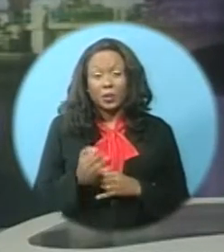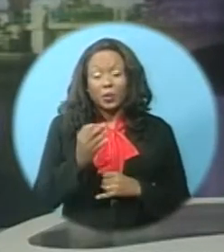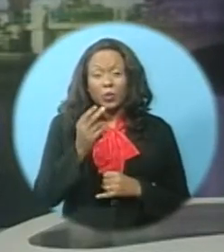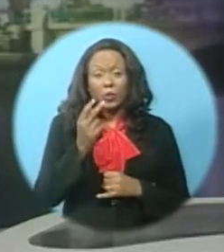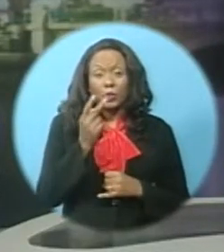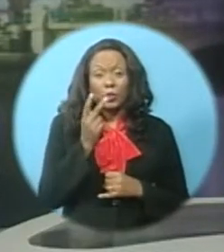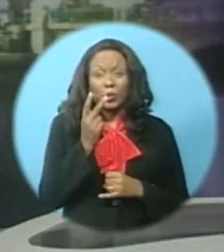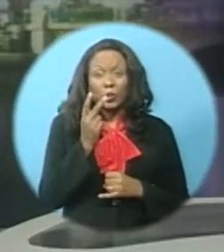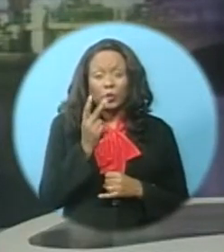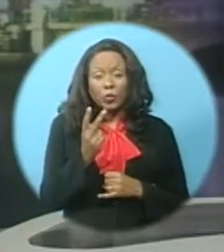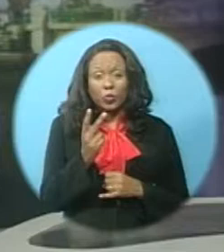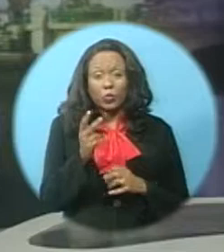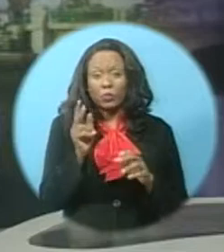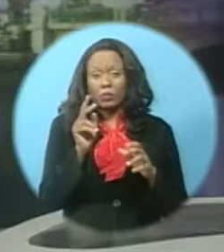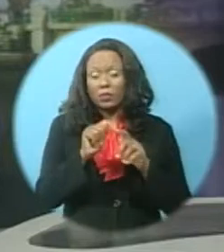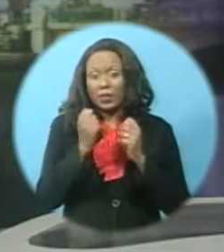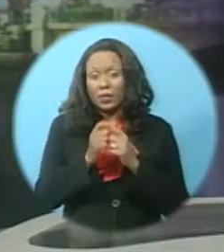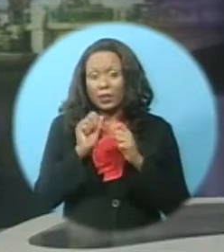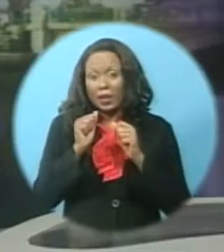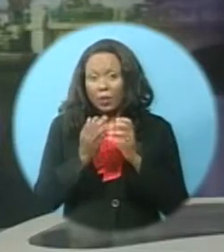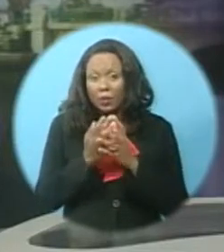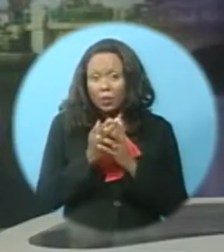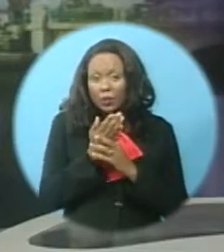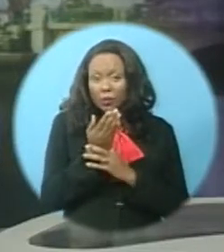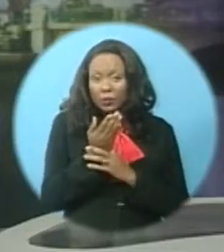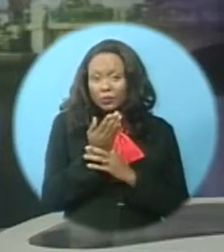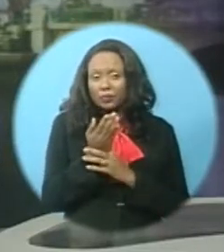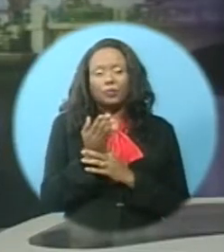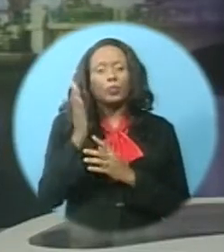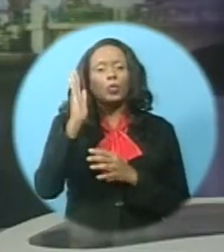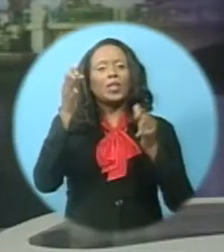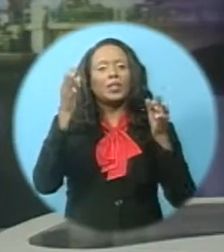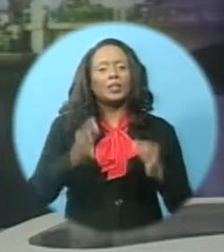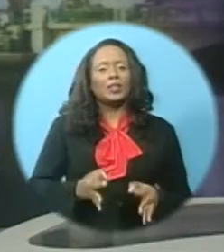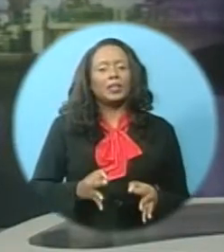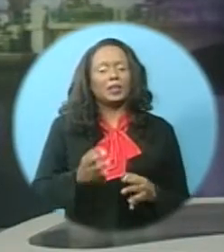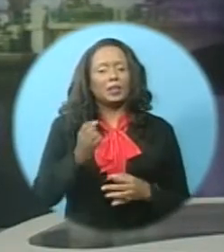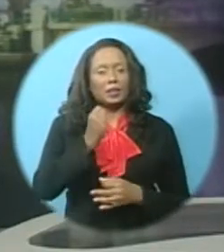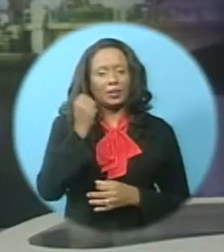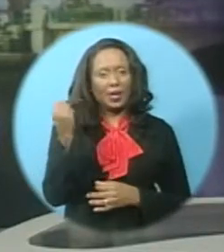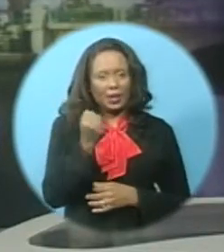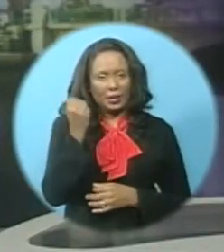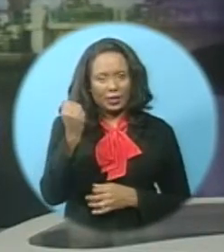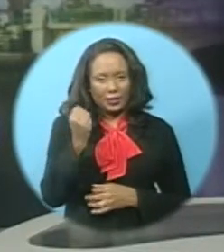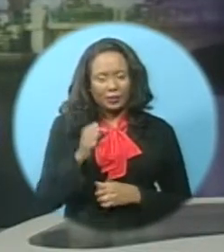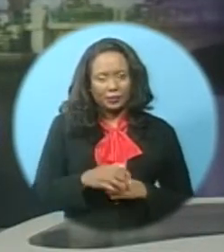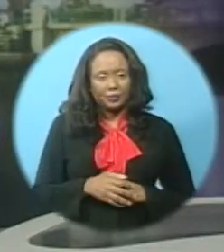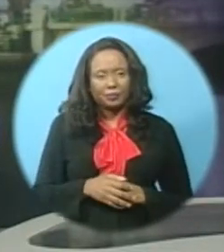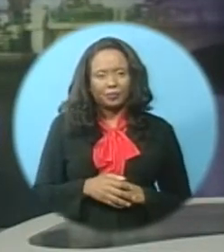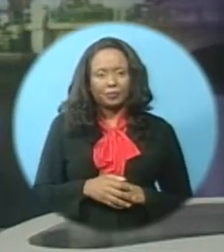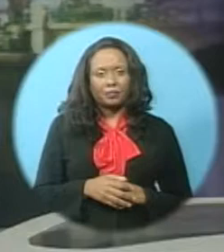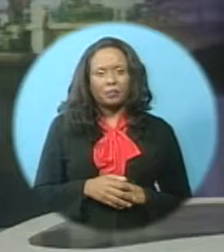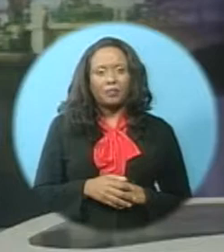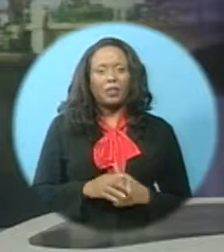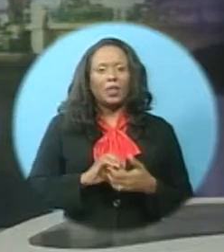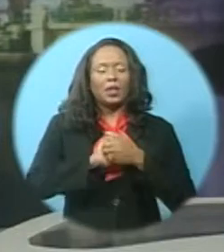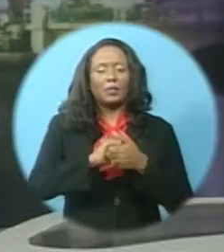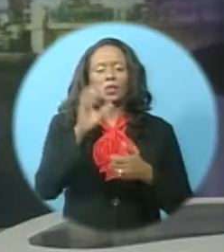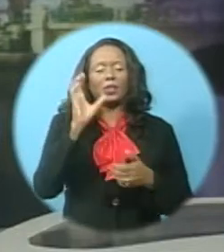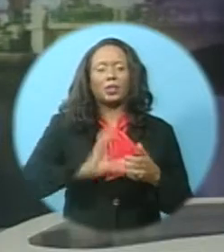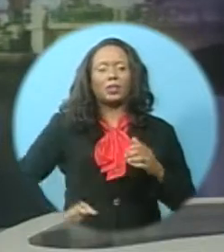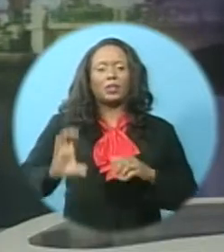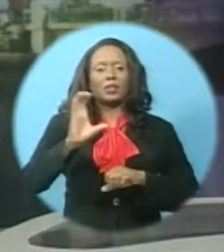the big finale in the 2015 David Thompson Memorial Classic will be decided on Saturday. Defending